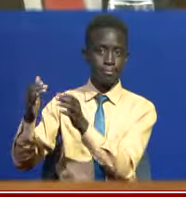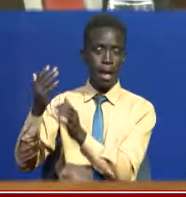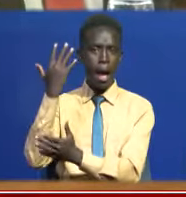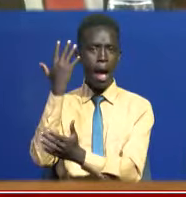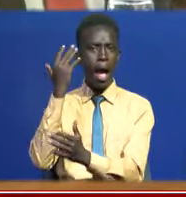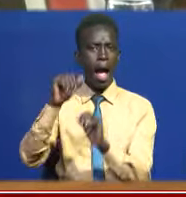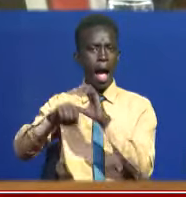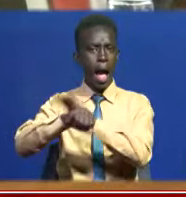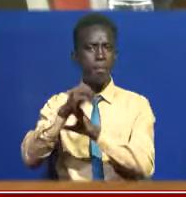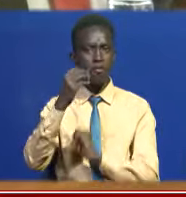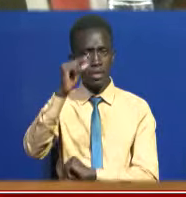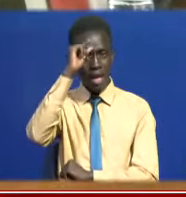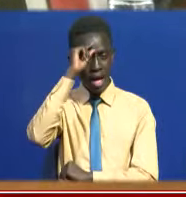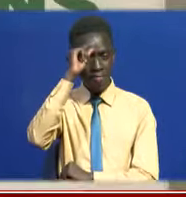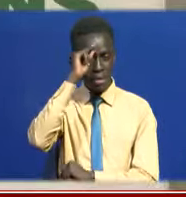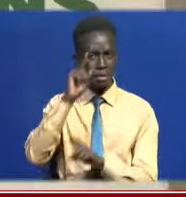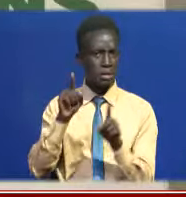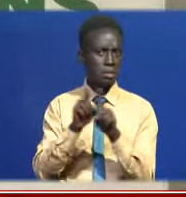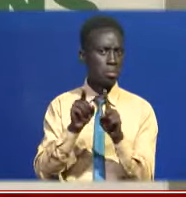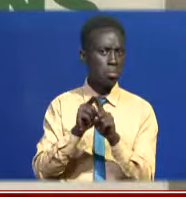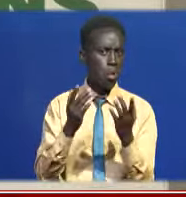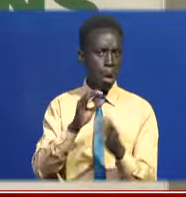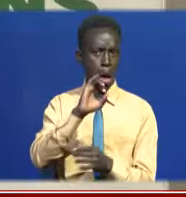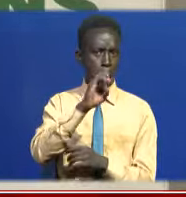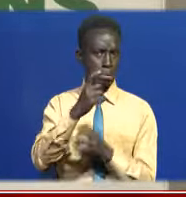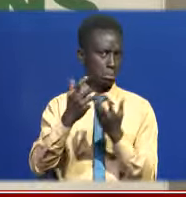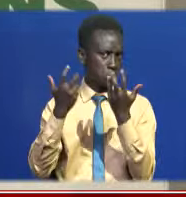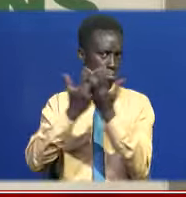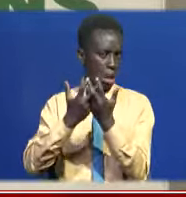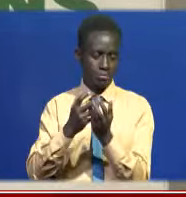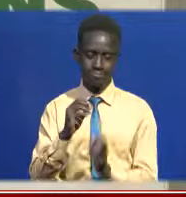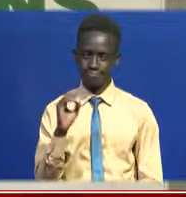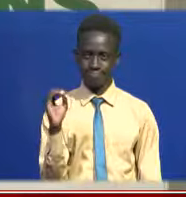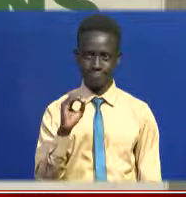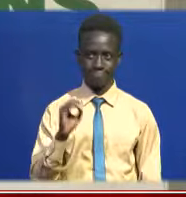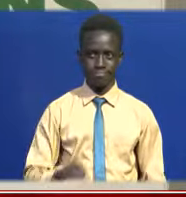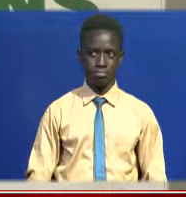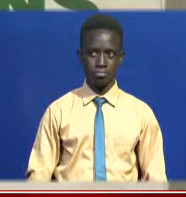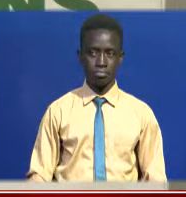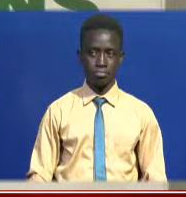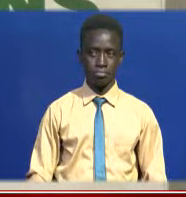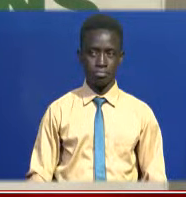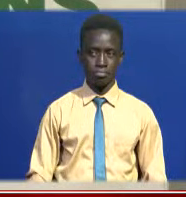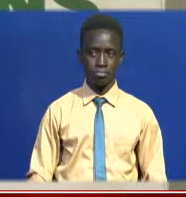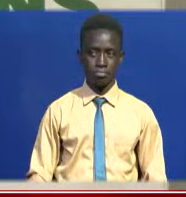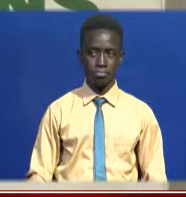the executive were misleading. I'm not a communication expert,